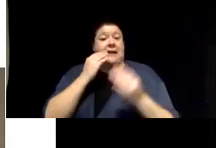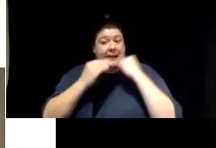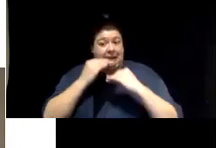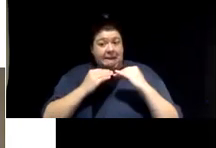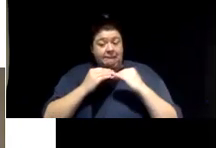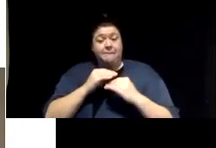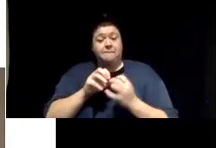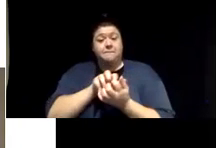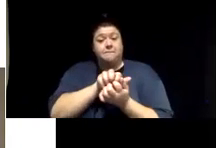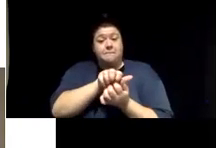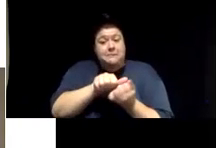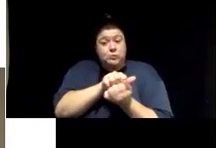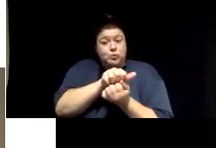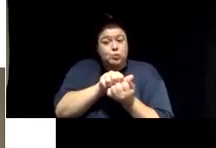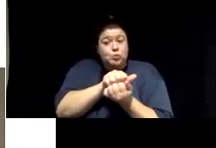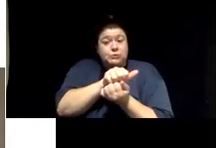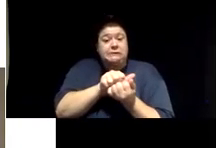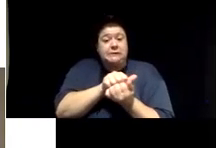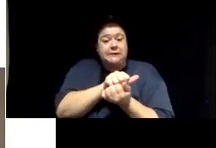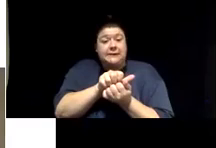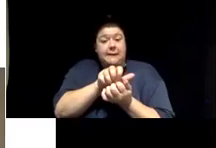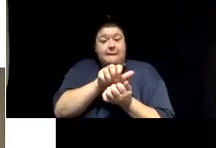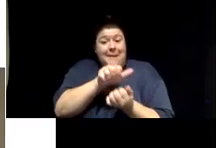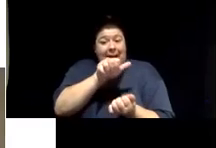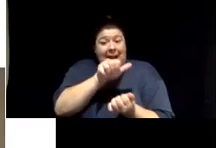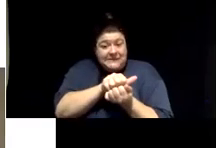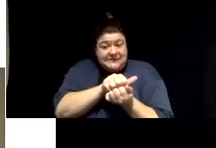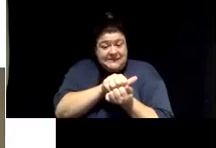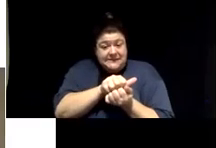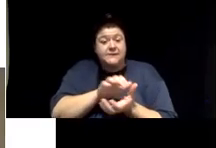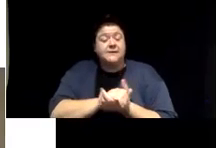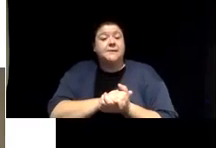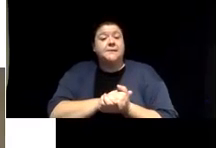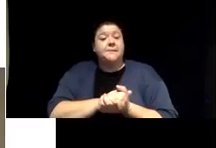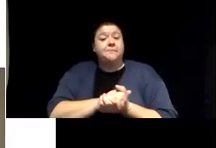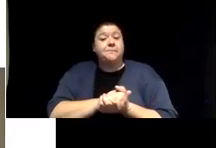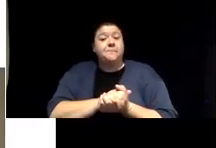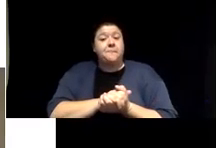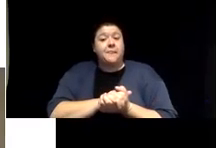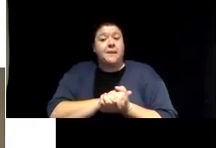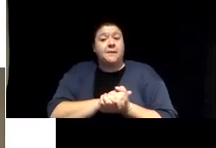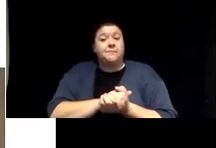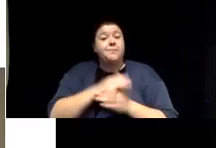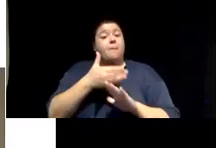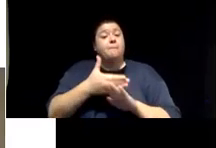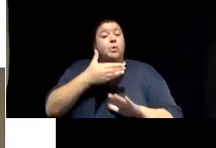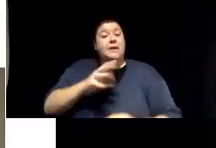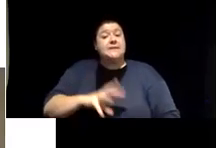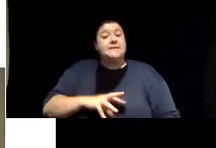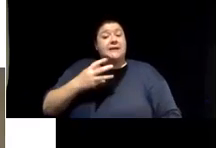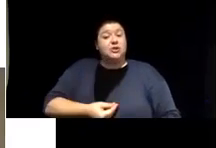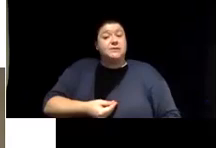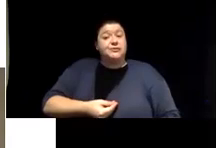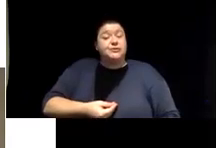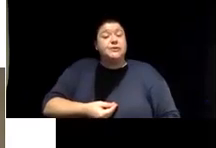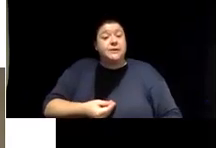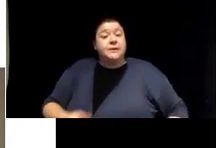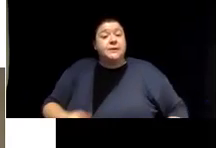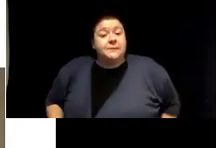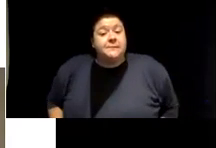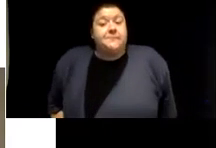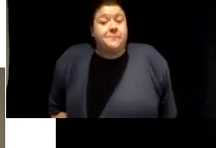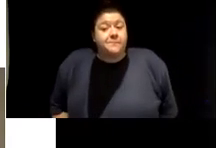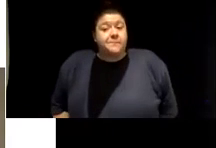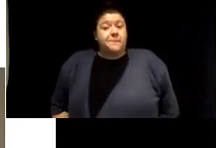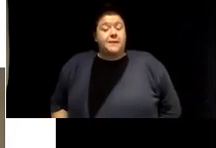teeth are for biting, the back teeth are for chewing. It's for pre-digestion, so it starts